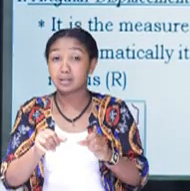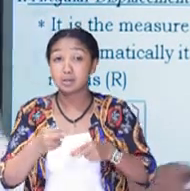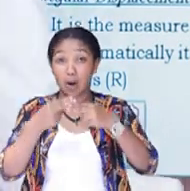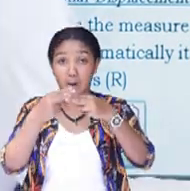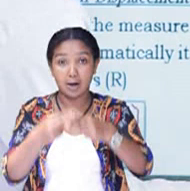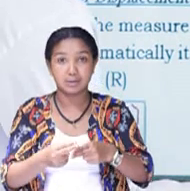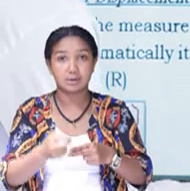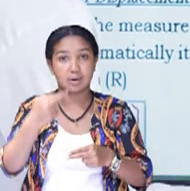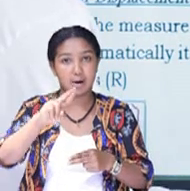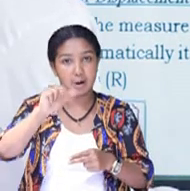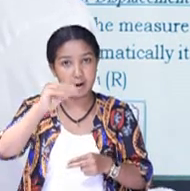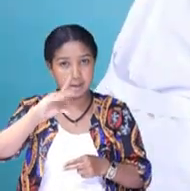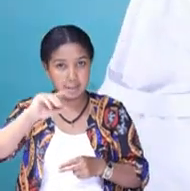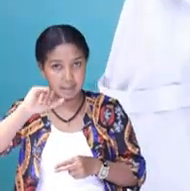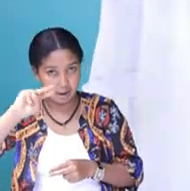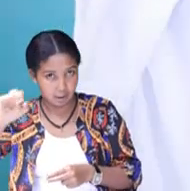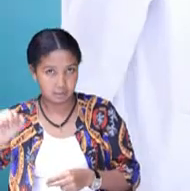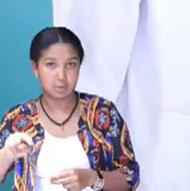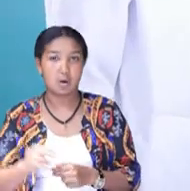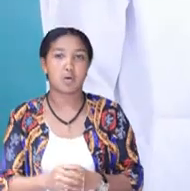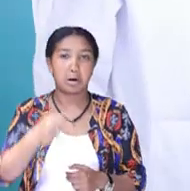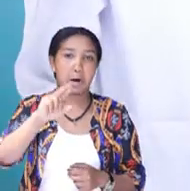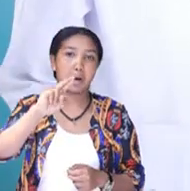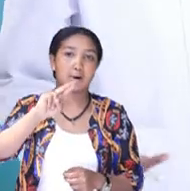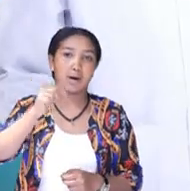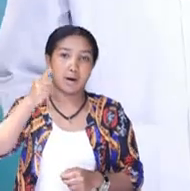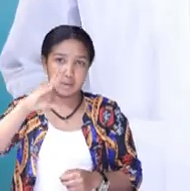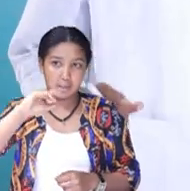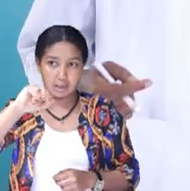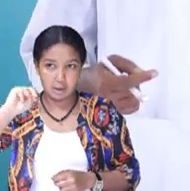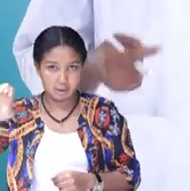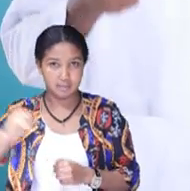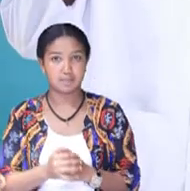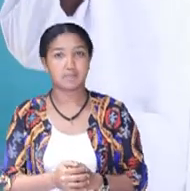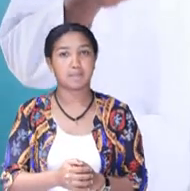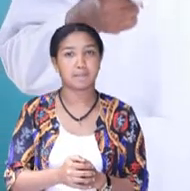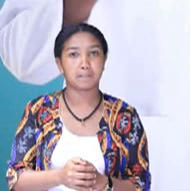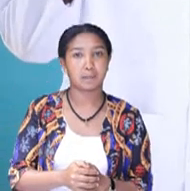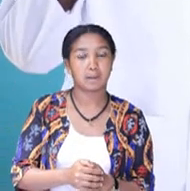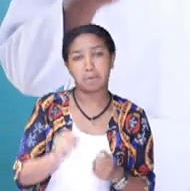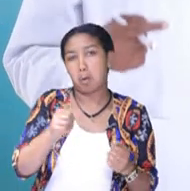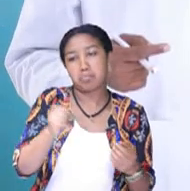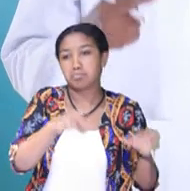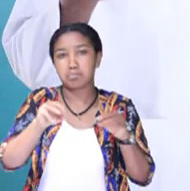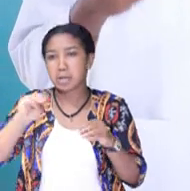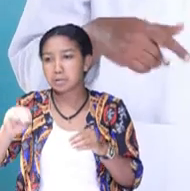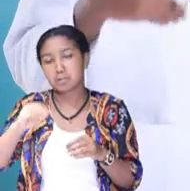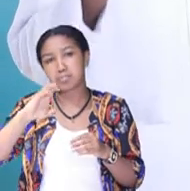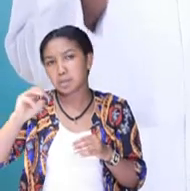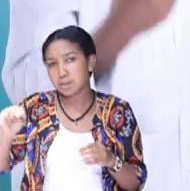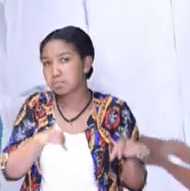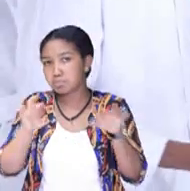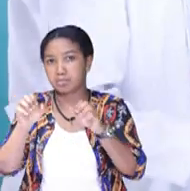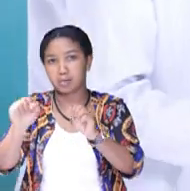to be radian. Radian. We call it to be radian. In terms of radian, it's possible to substitute meter over meter, centimeter over centimeter,